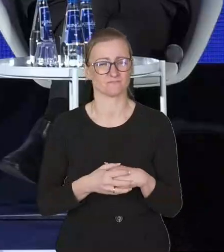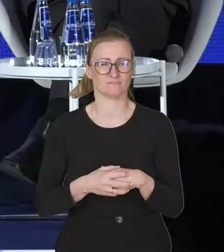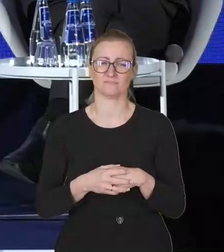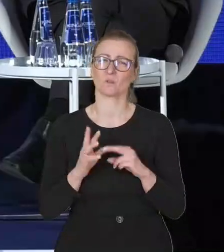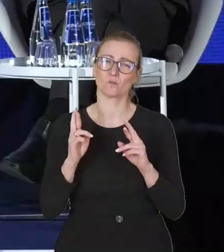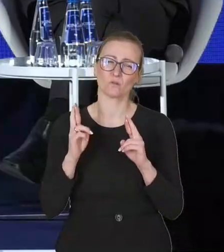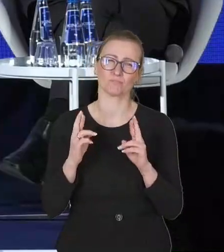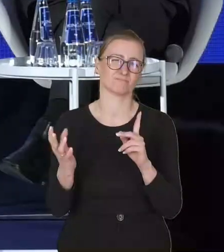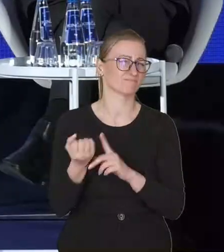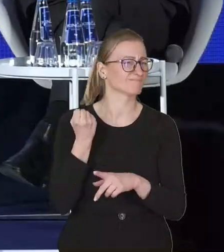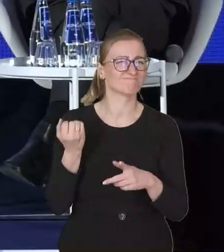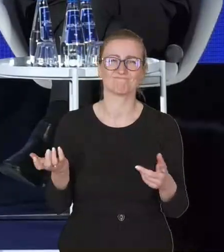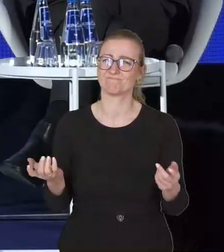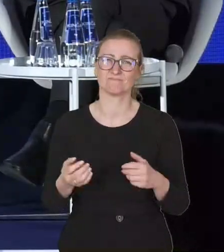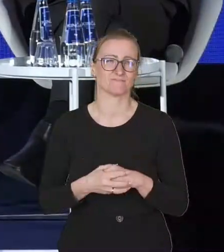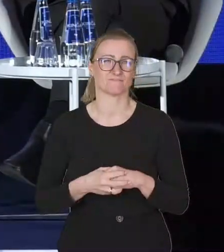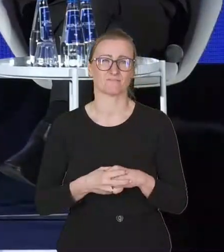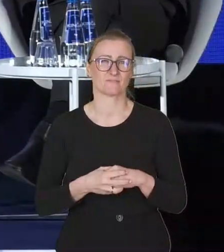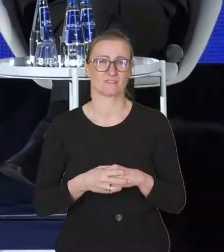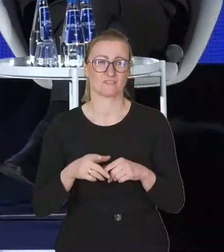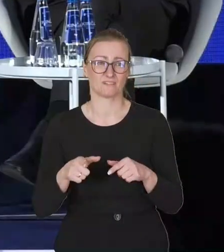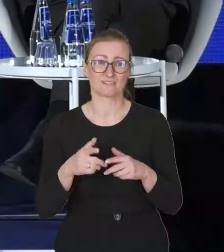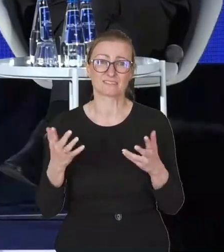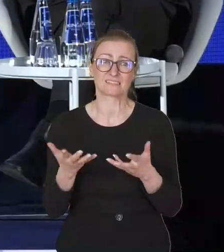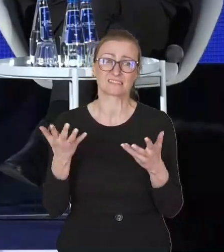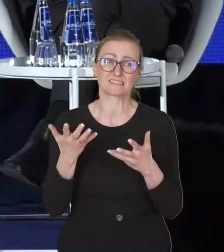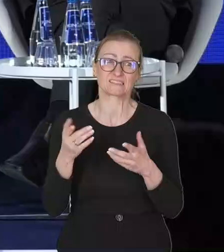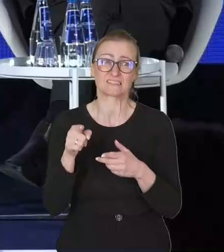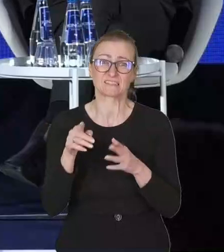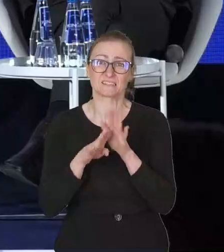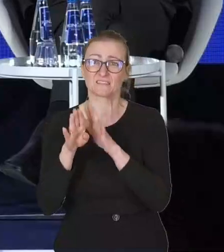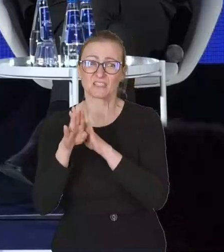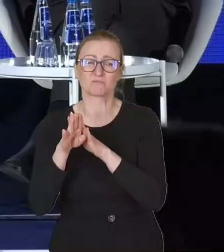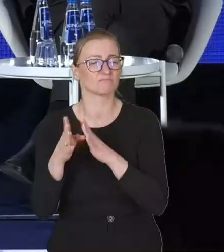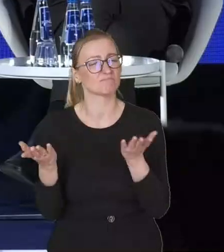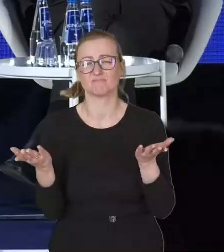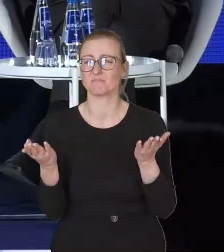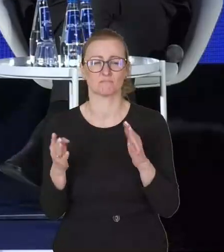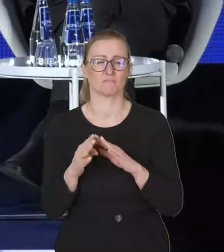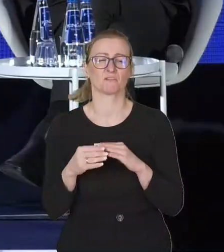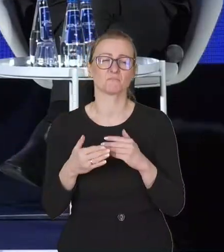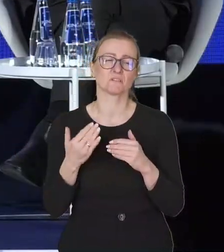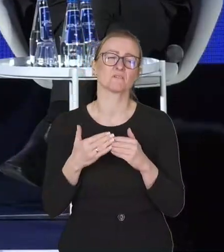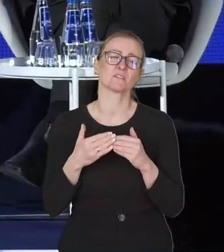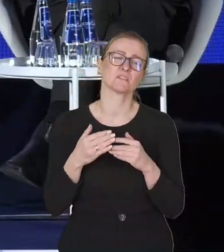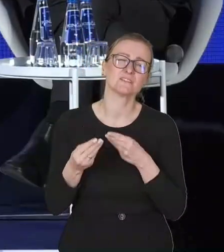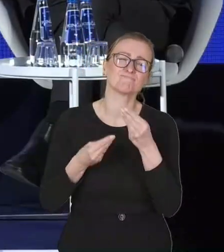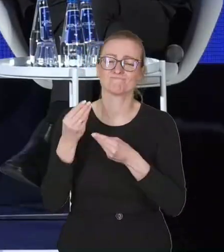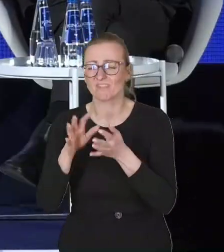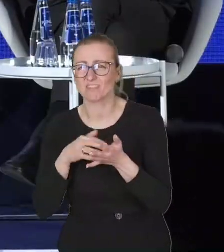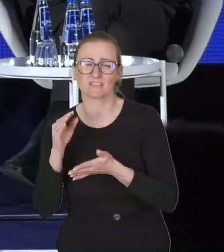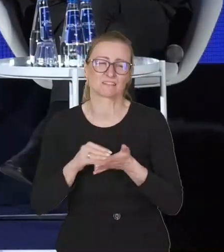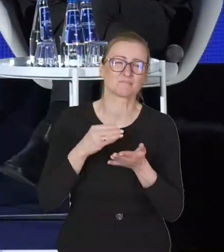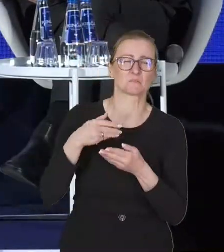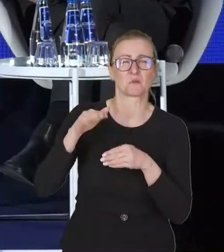maturity to behave like a single unitary country. Perhaps these differences or these unfinished businesses about the